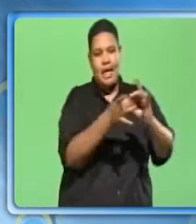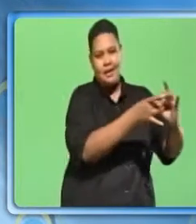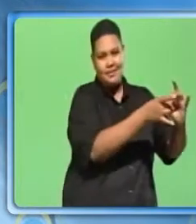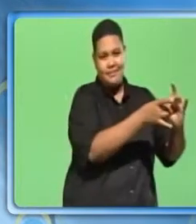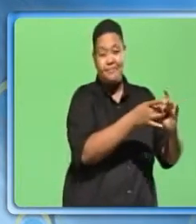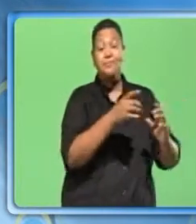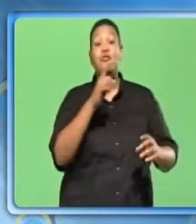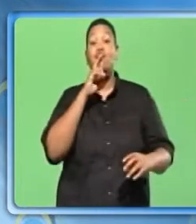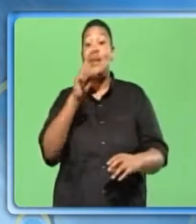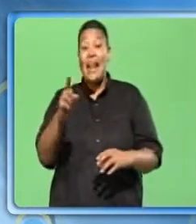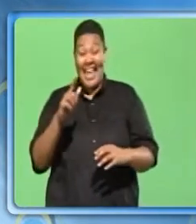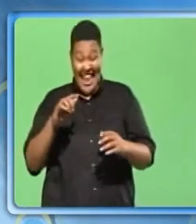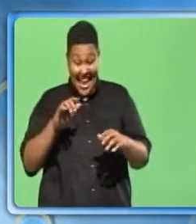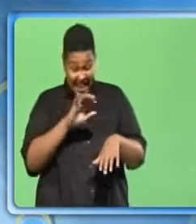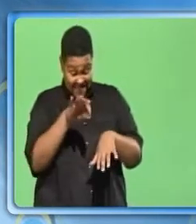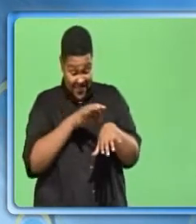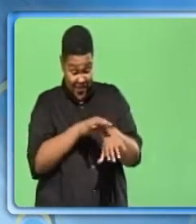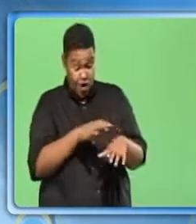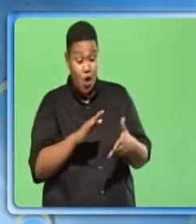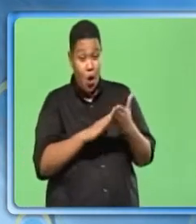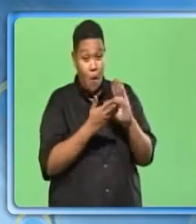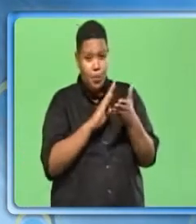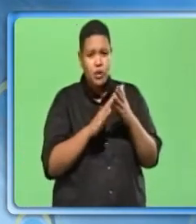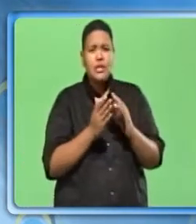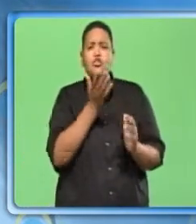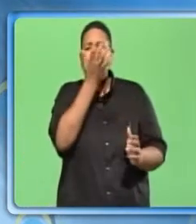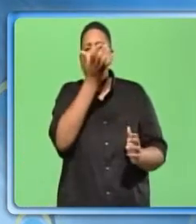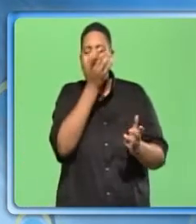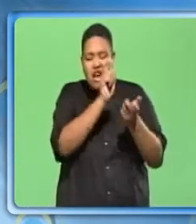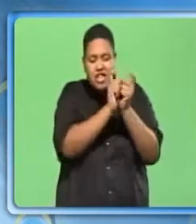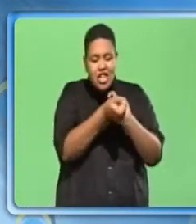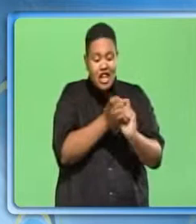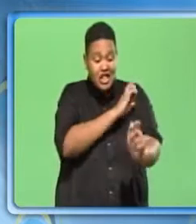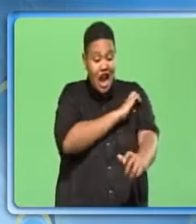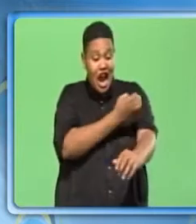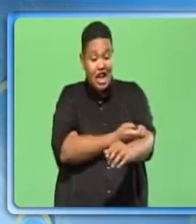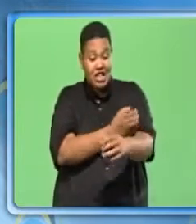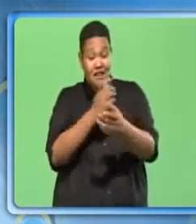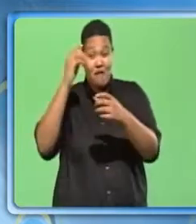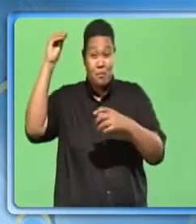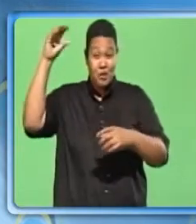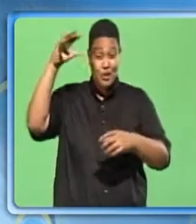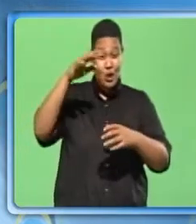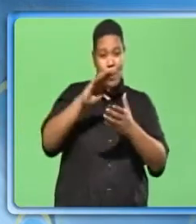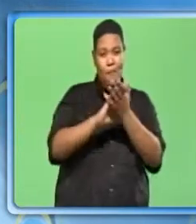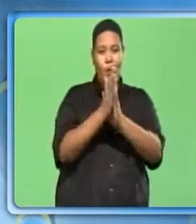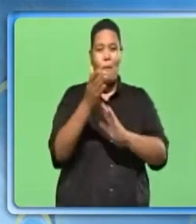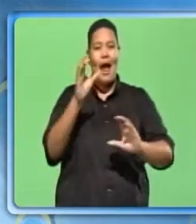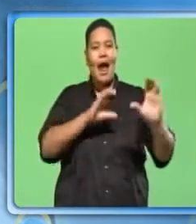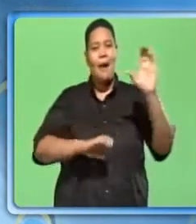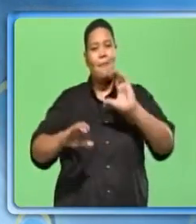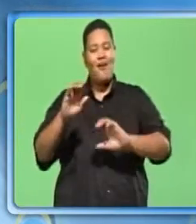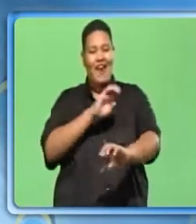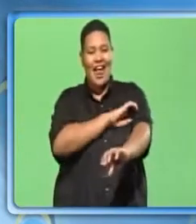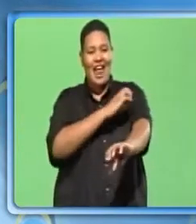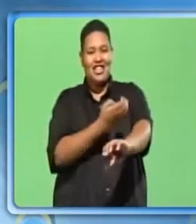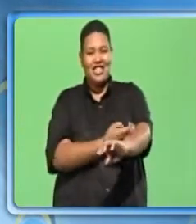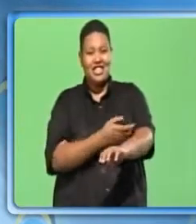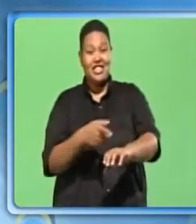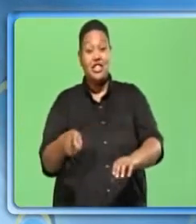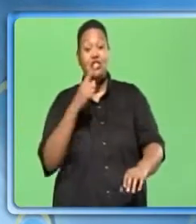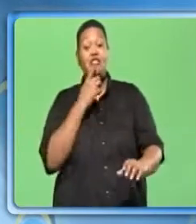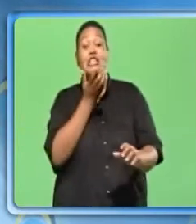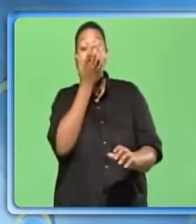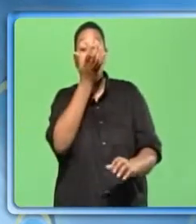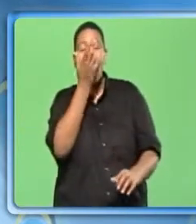in a field community, grass changes energy from the sun into chemical energy. The grass uses some of